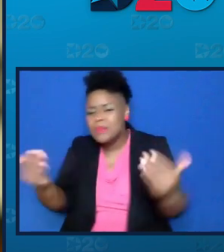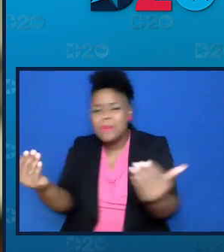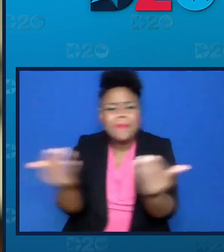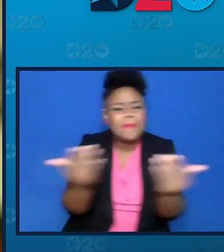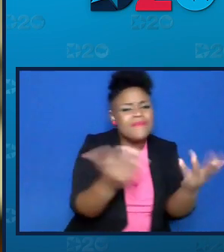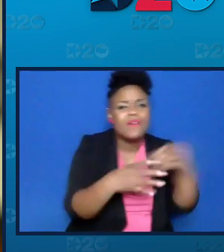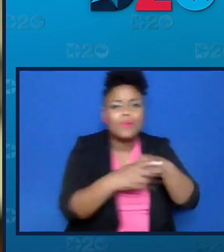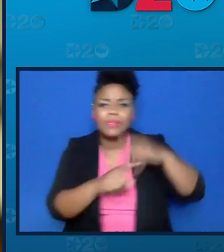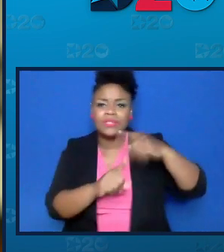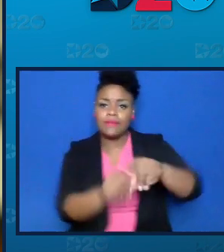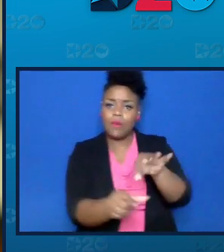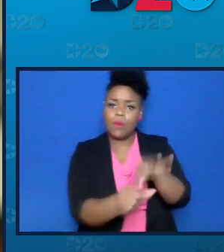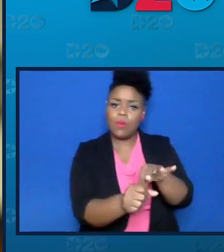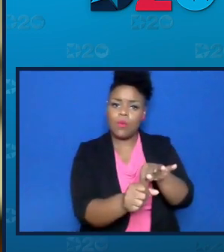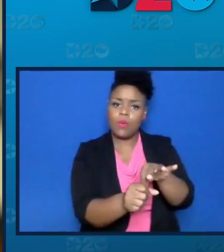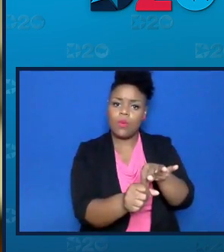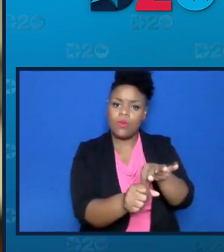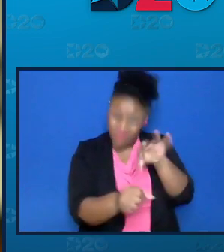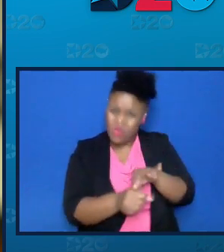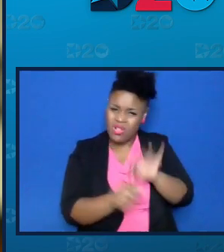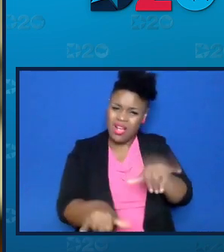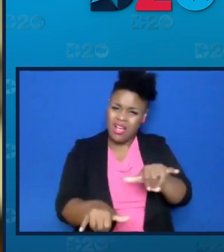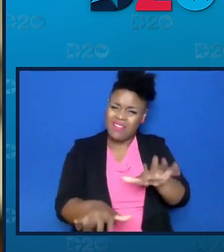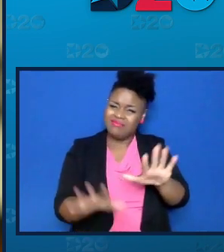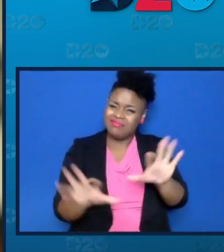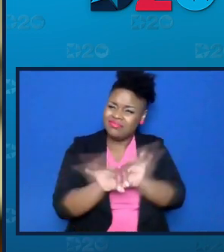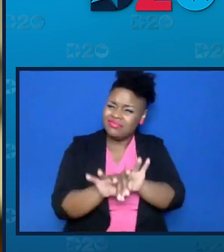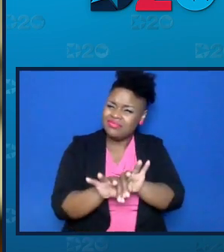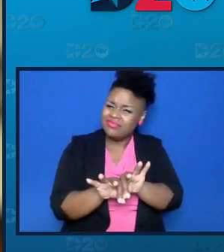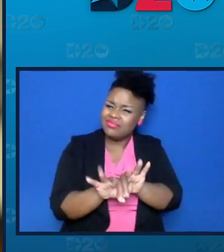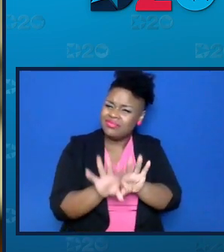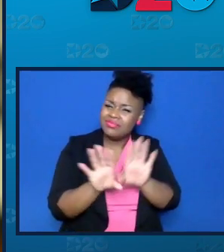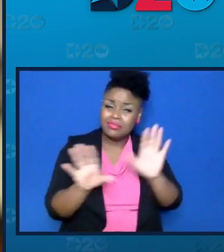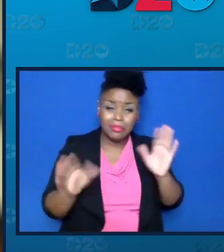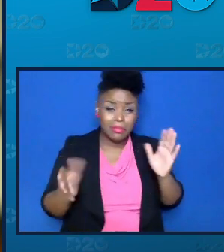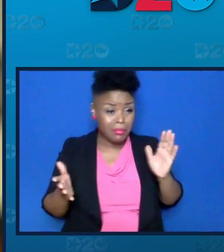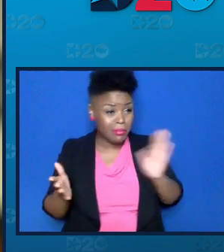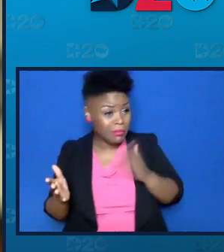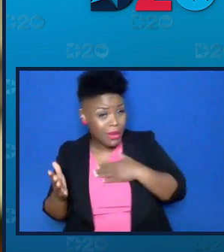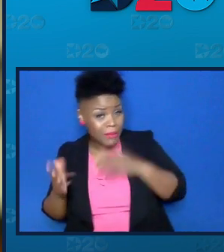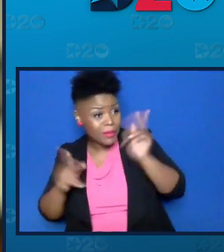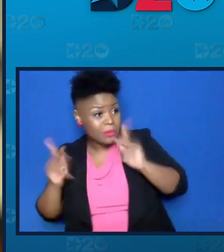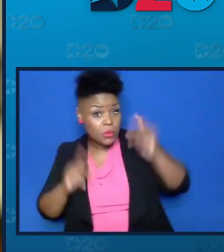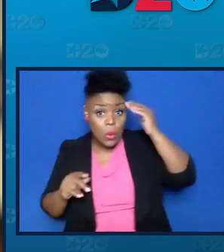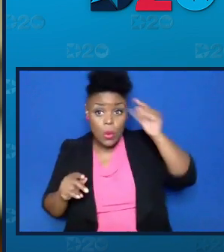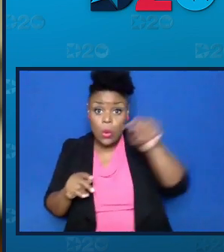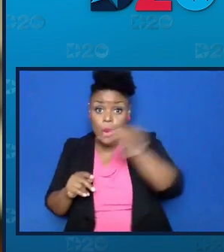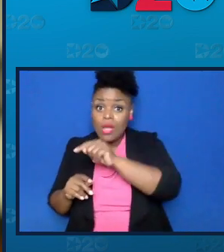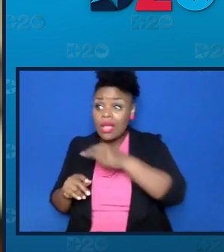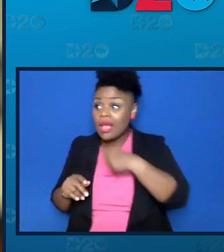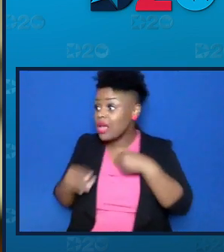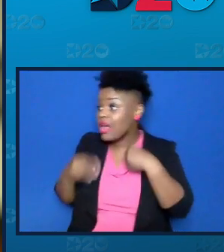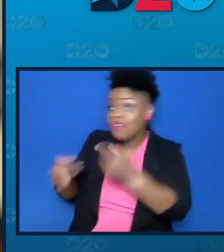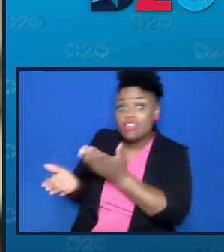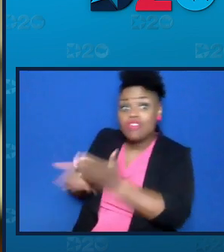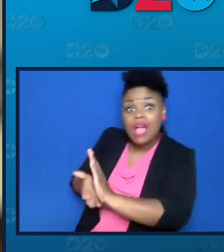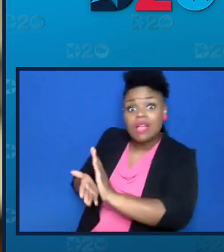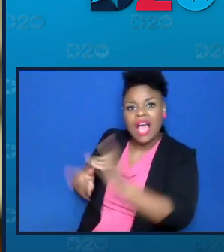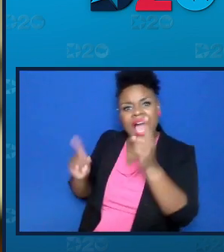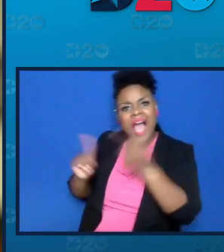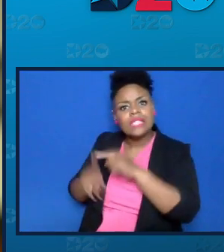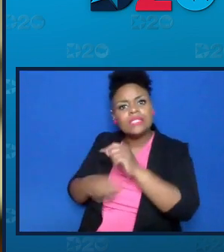is sacred. My people know that. We weren't universally granted the right to vote until 1962, and